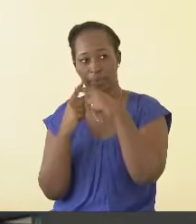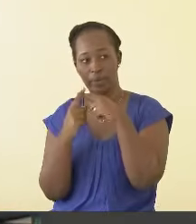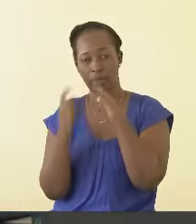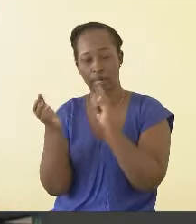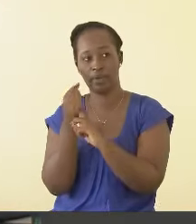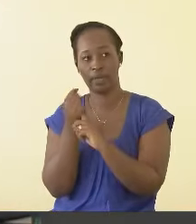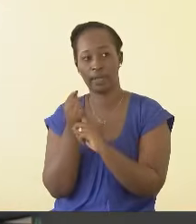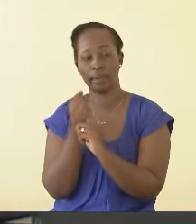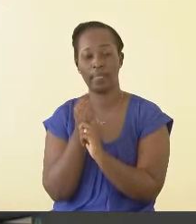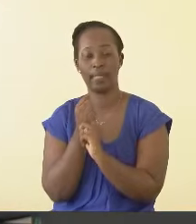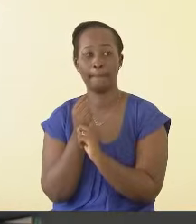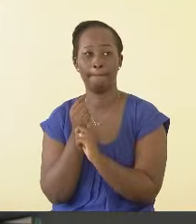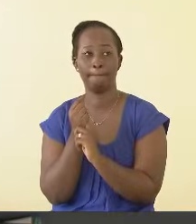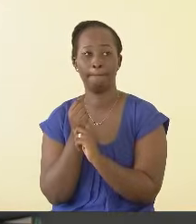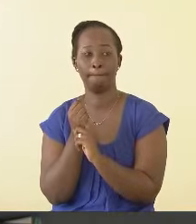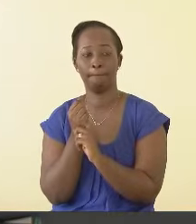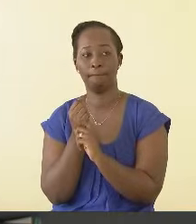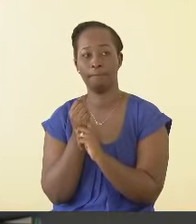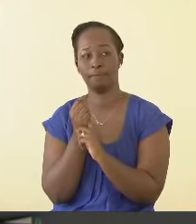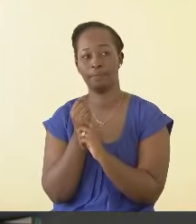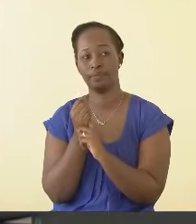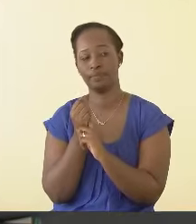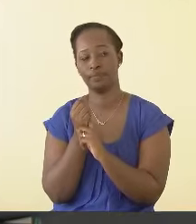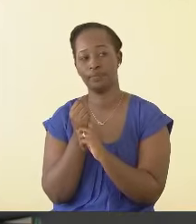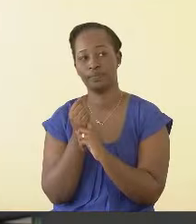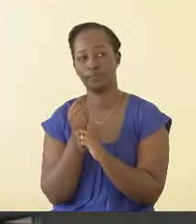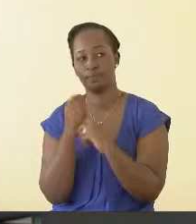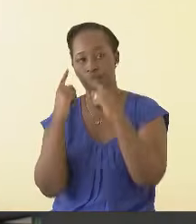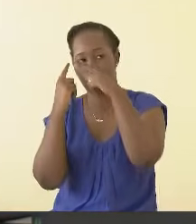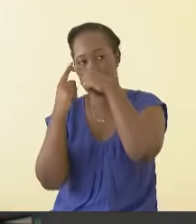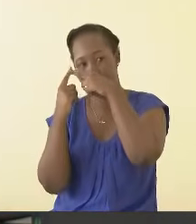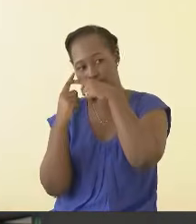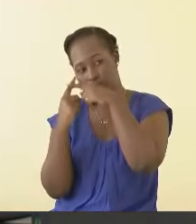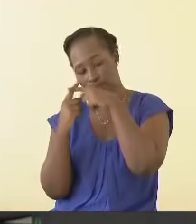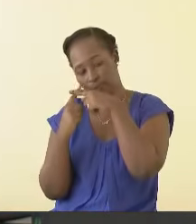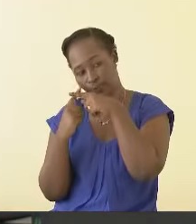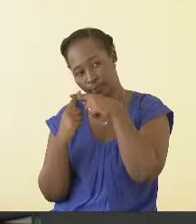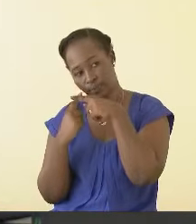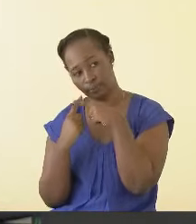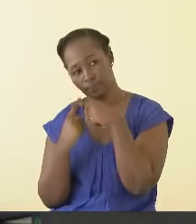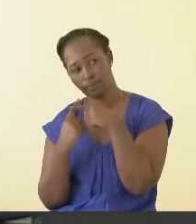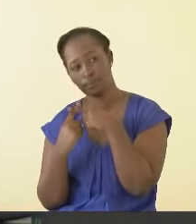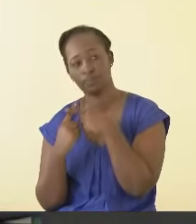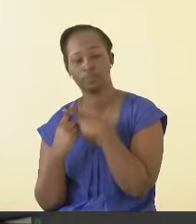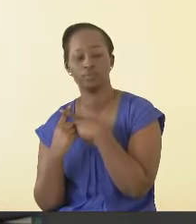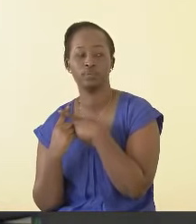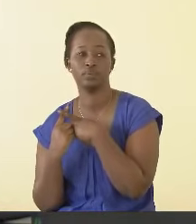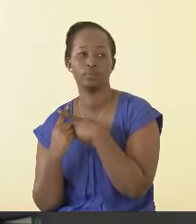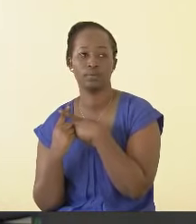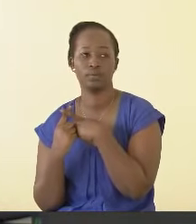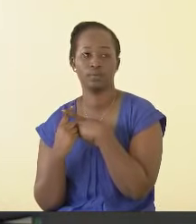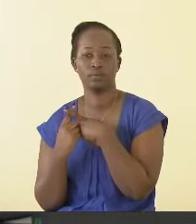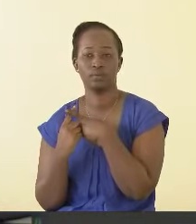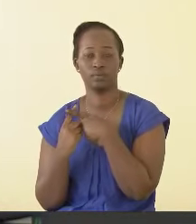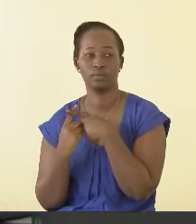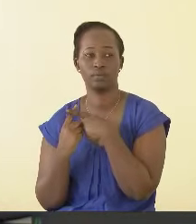is 2,600,000. When you add 300,000, that is 2.9, or 2,900,000.